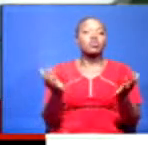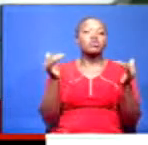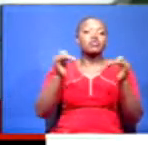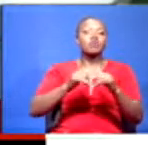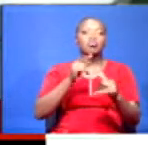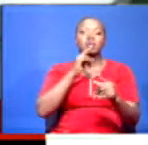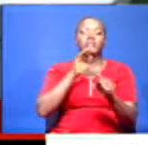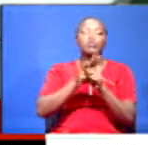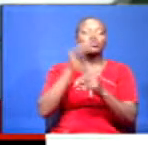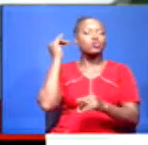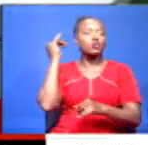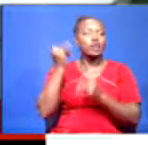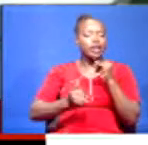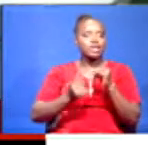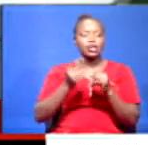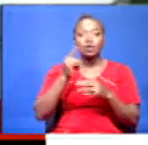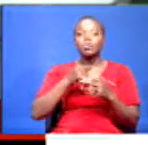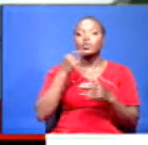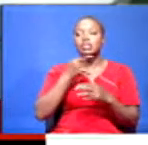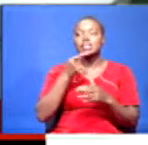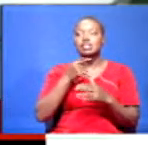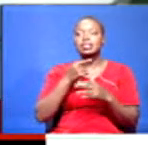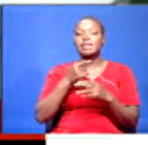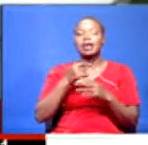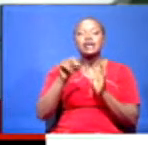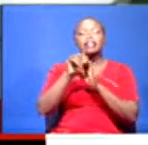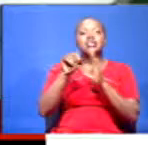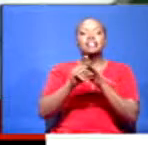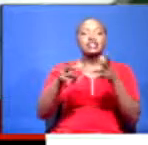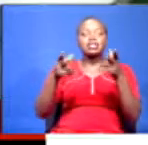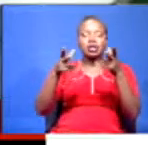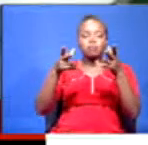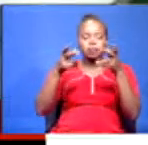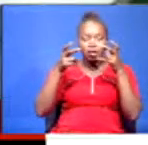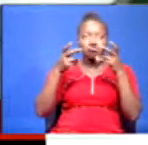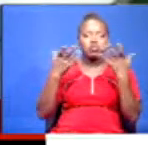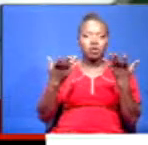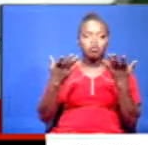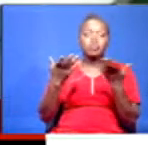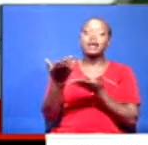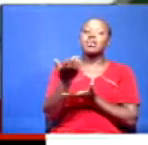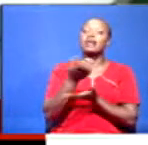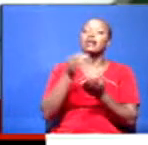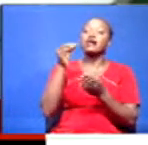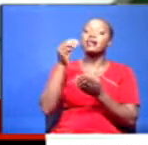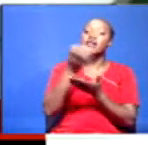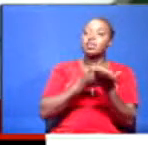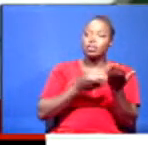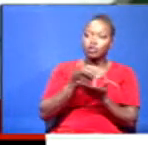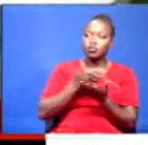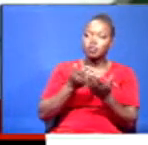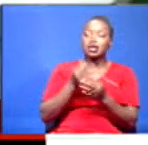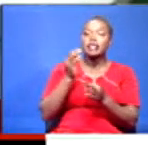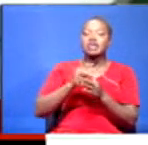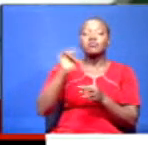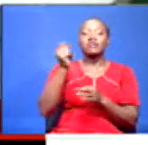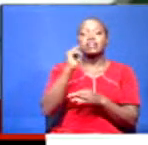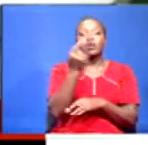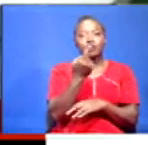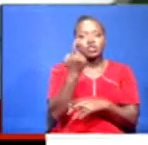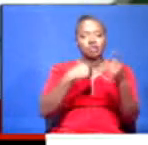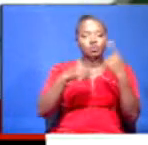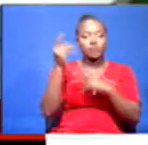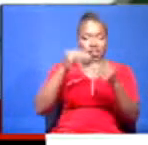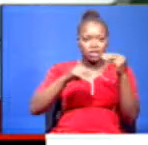end what he claimed was state capture of the economy if Kenya Kwanza forms government after the August 9th general election.